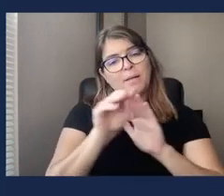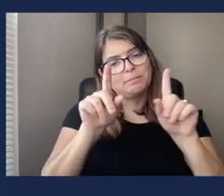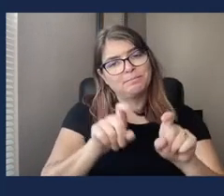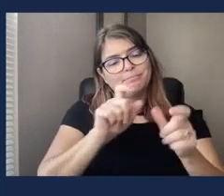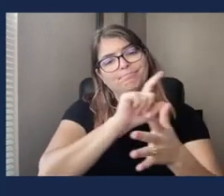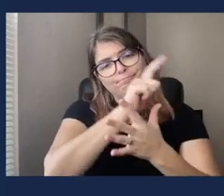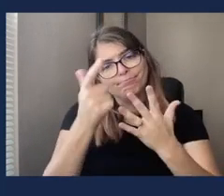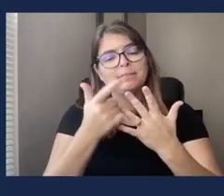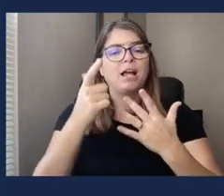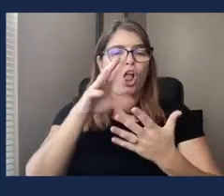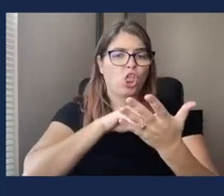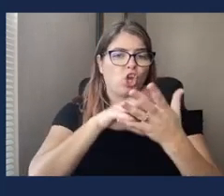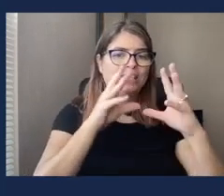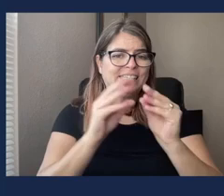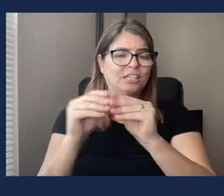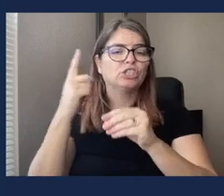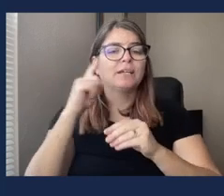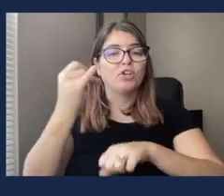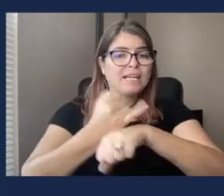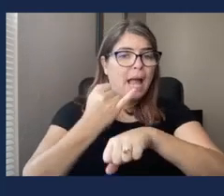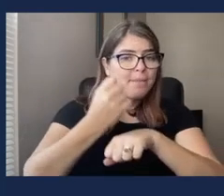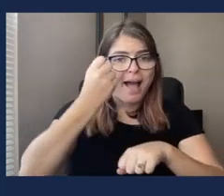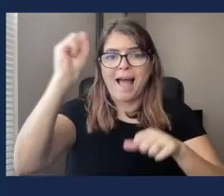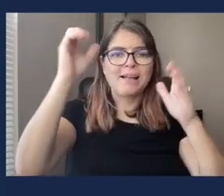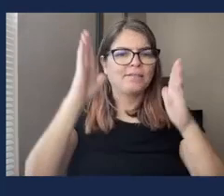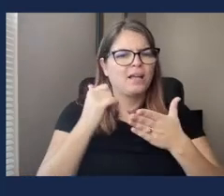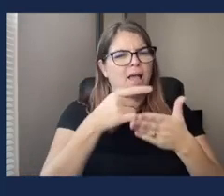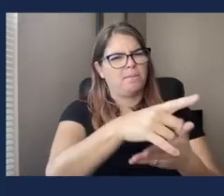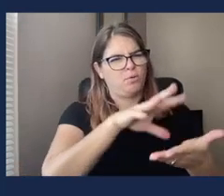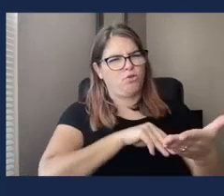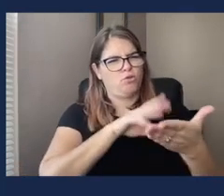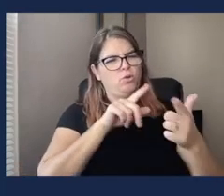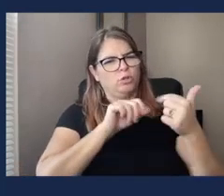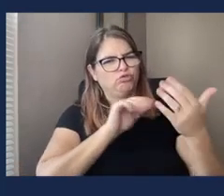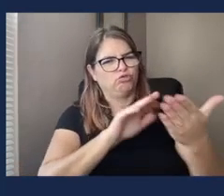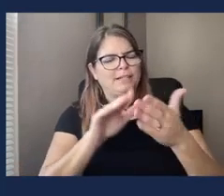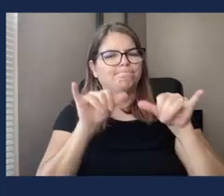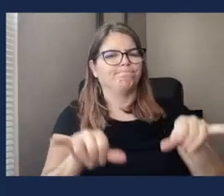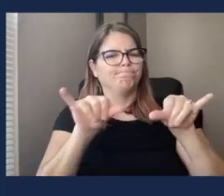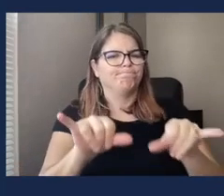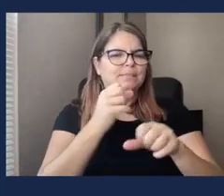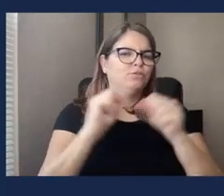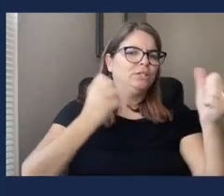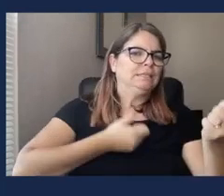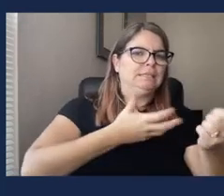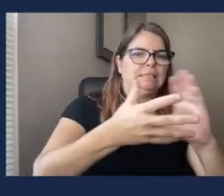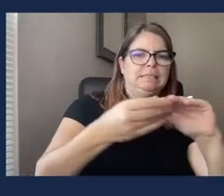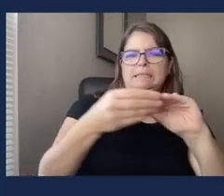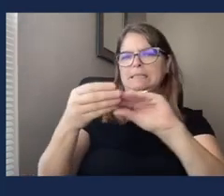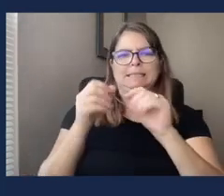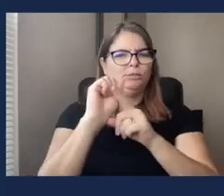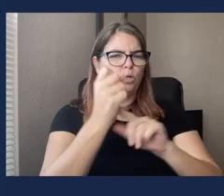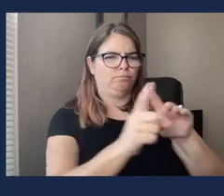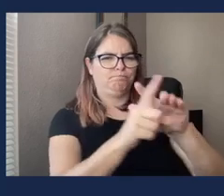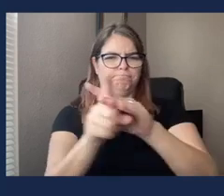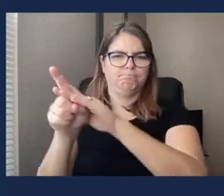learning sessions for campus activists to help them learn to address common free speech situations on campus. Emerson holds